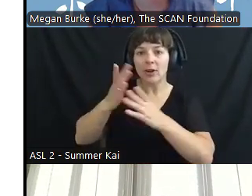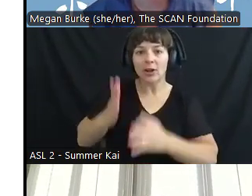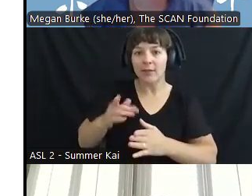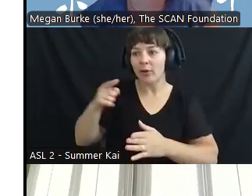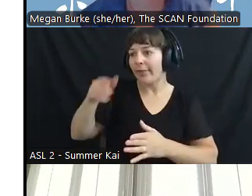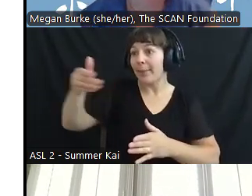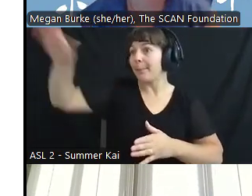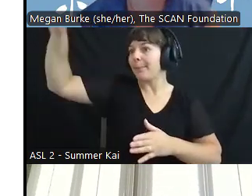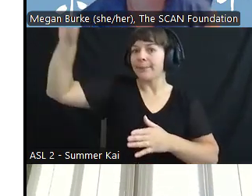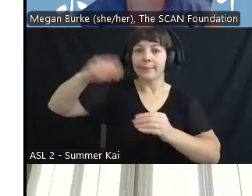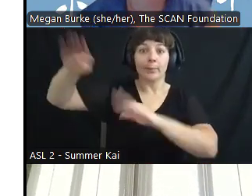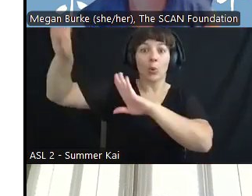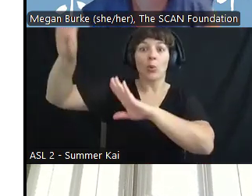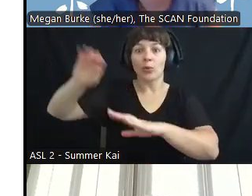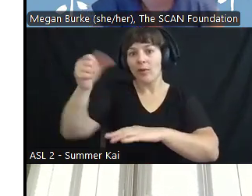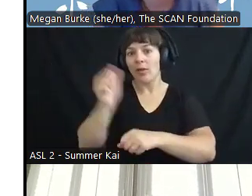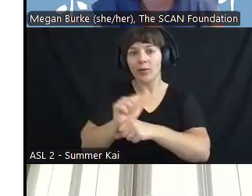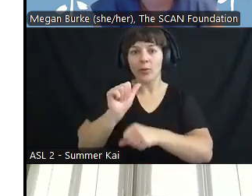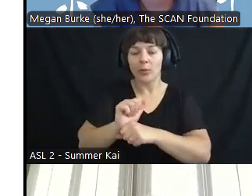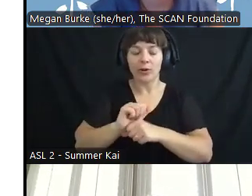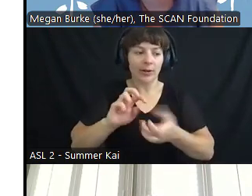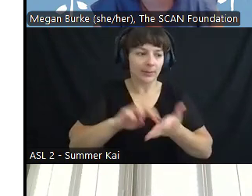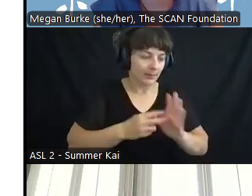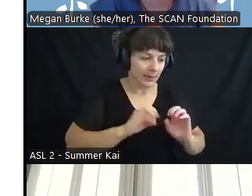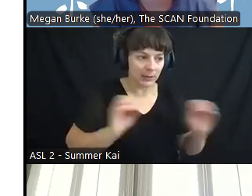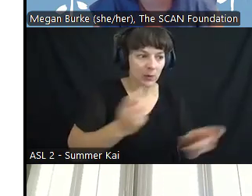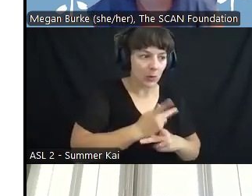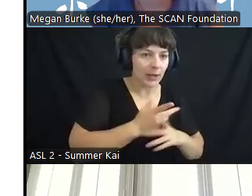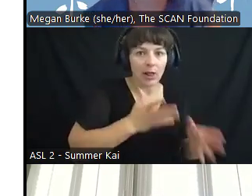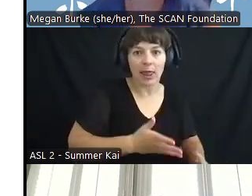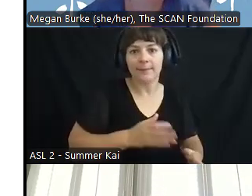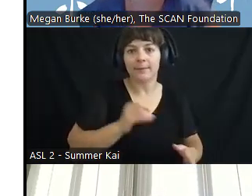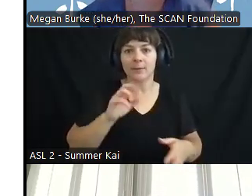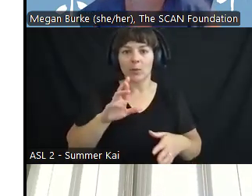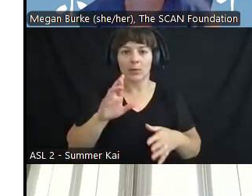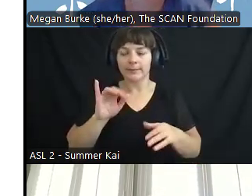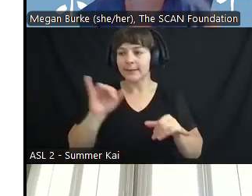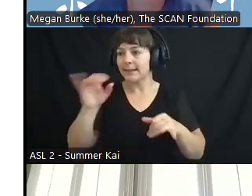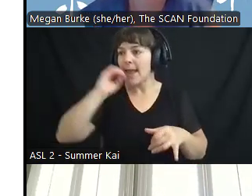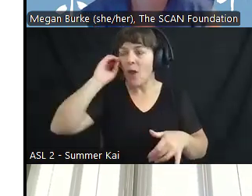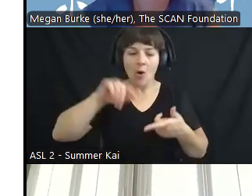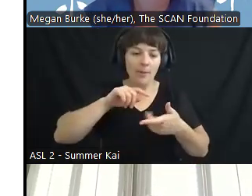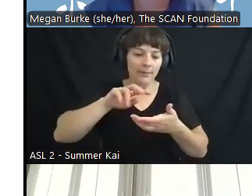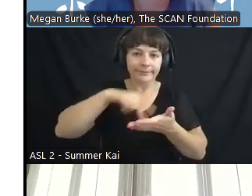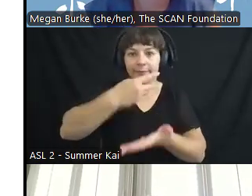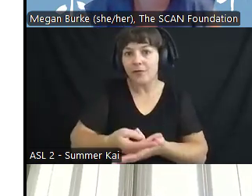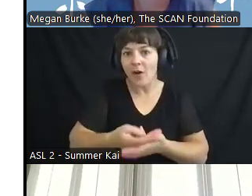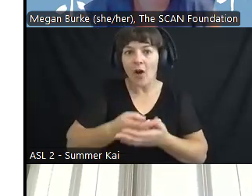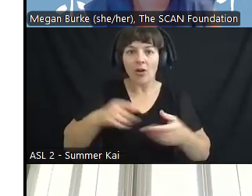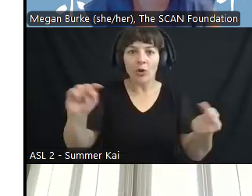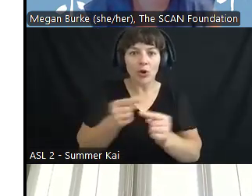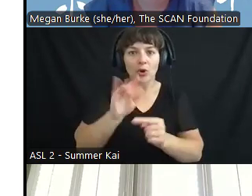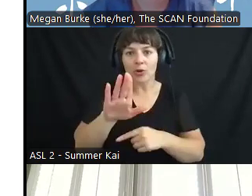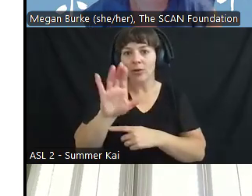somewhere else. You twist your ankle. Things are moving, and then there is a